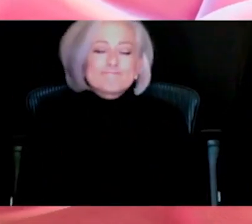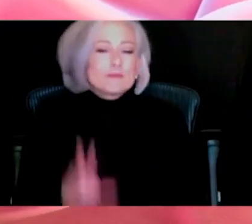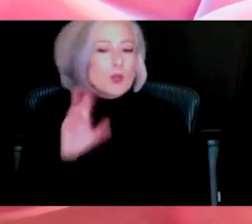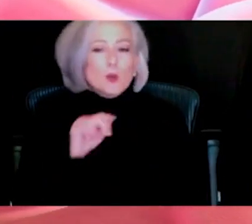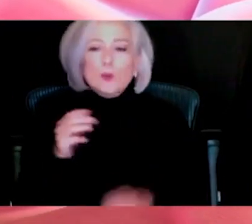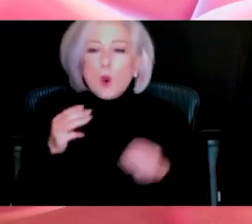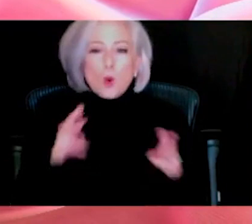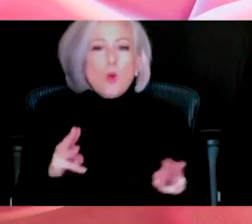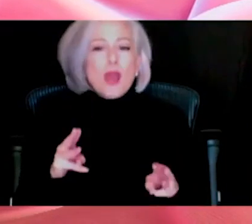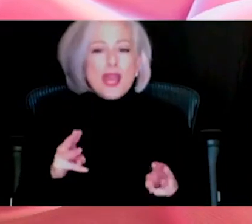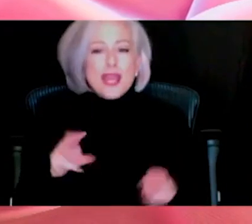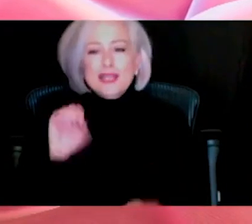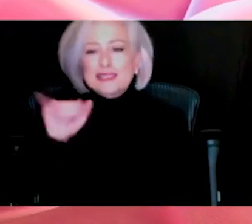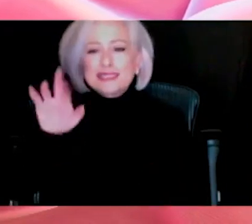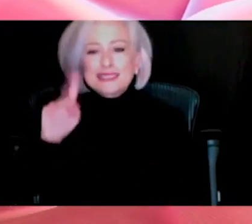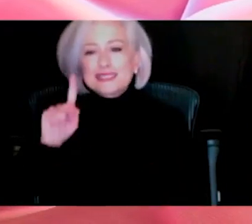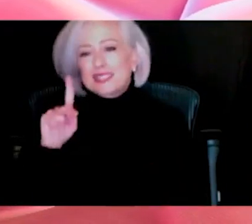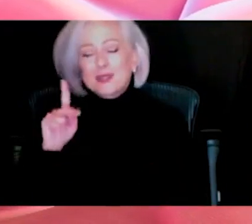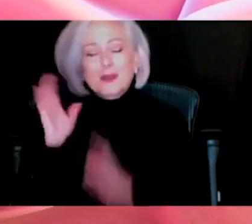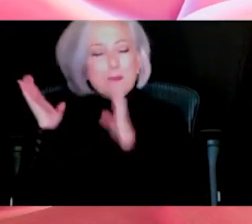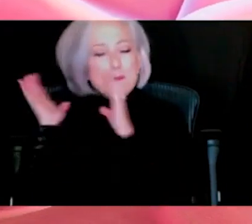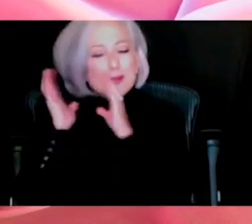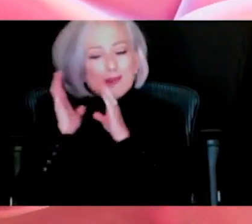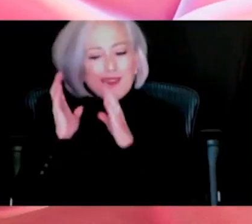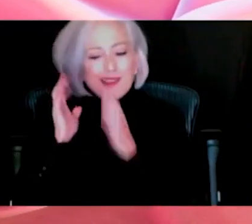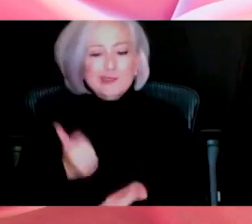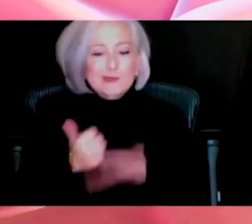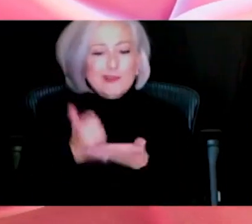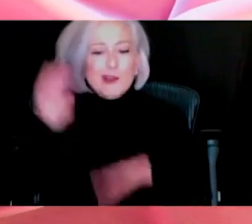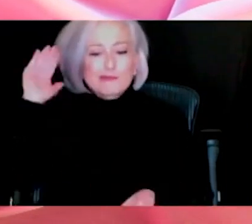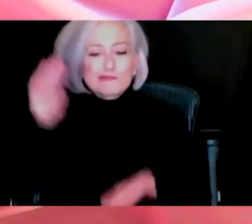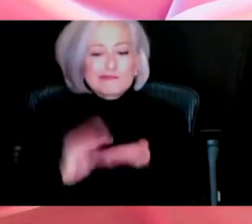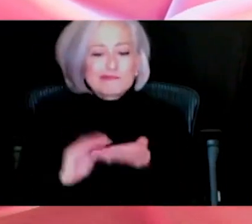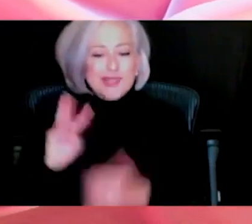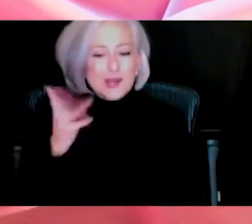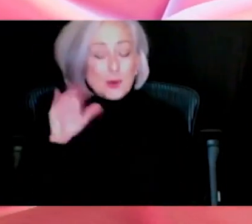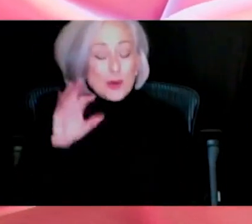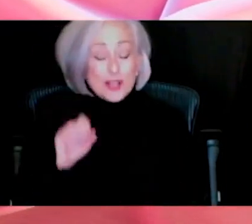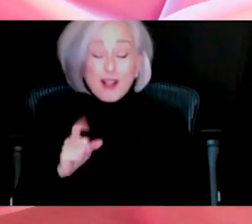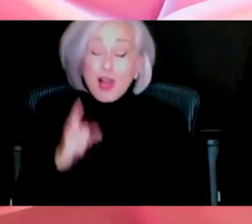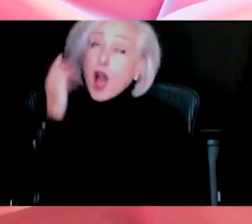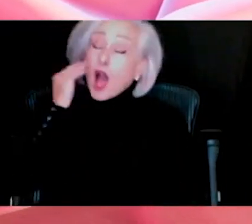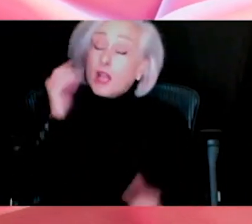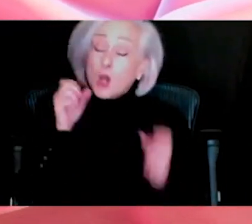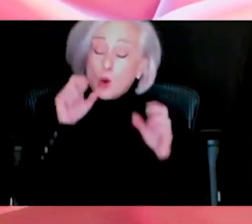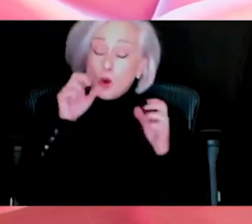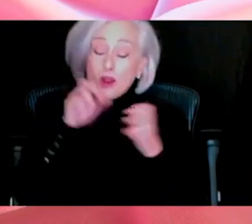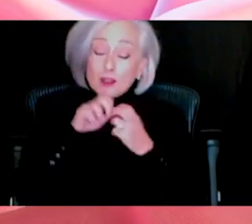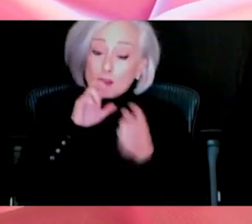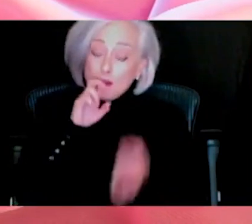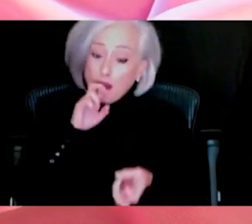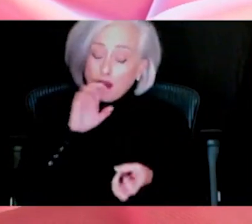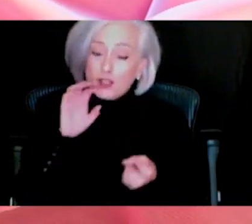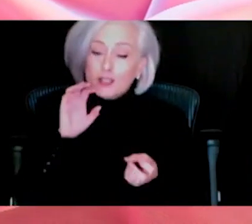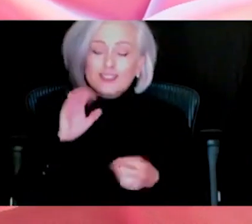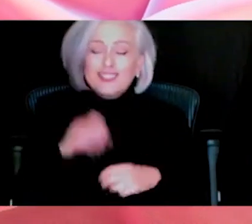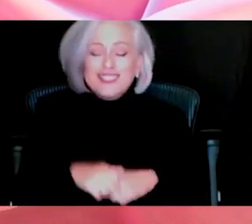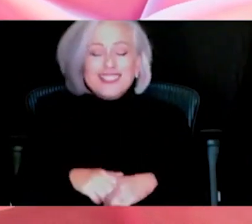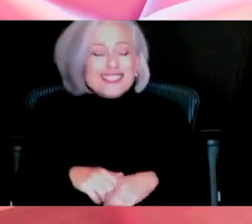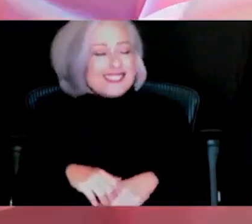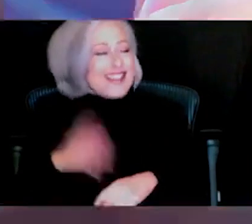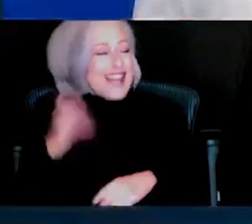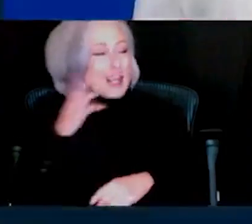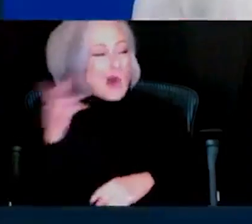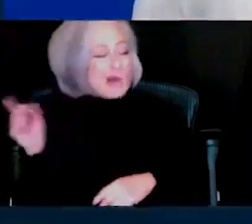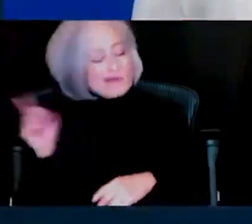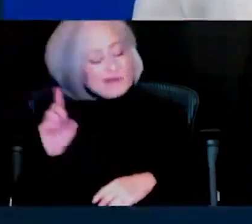to decrease wrinkles. I know it's shocking to. Well, Dr. Hawkinson's been doing this all along. I know right? he has like 3 silk pillows